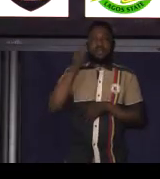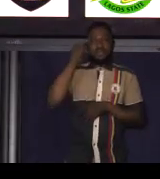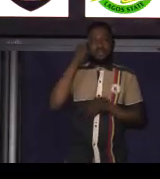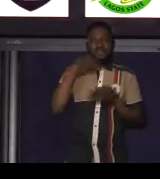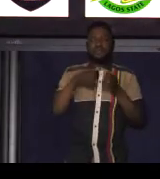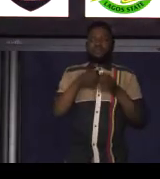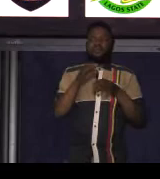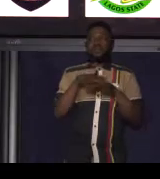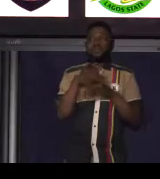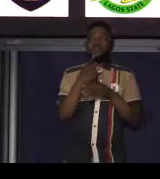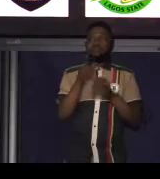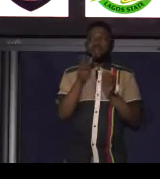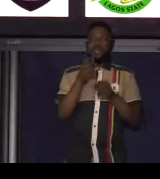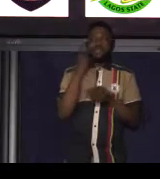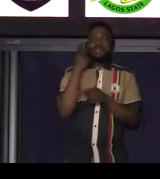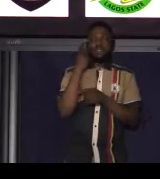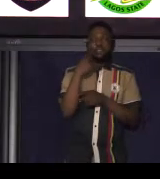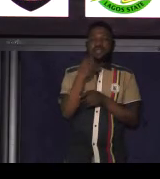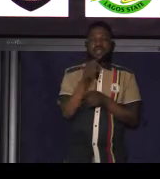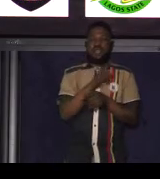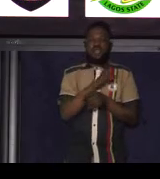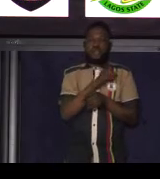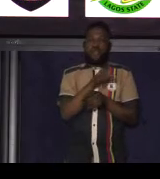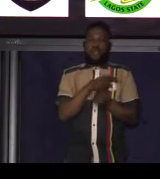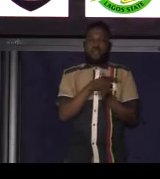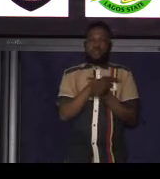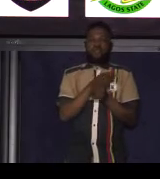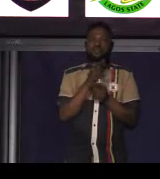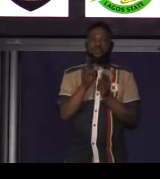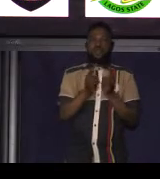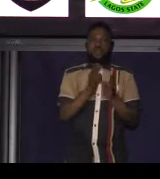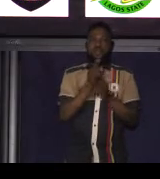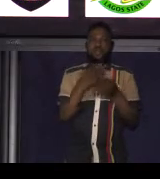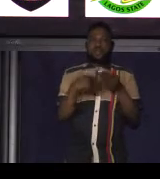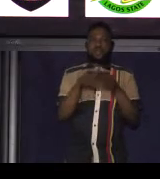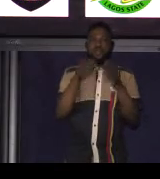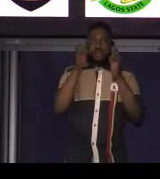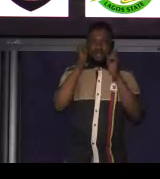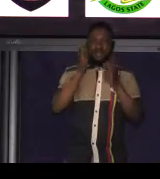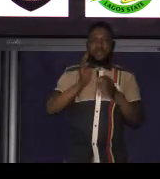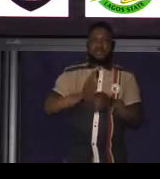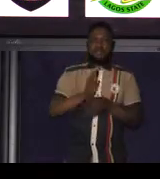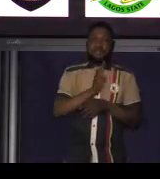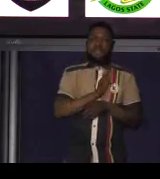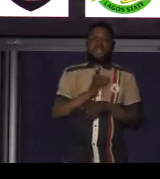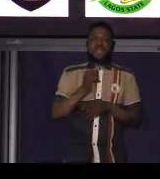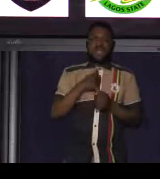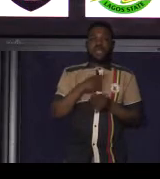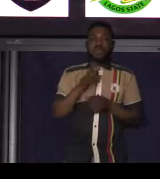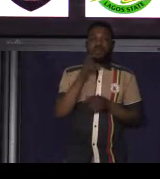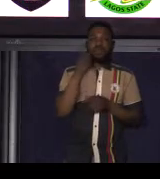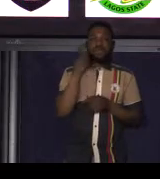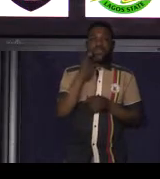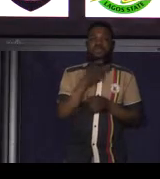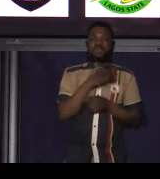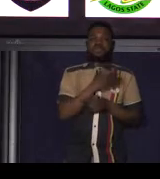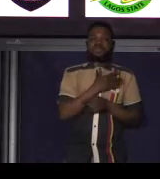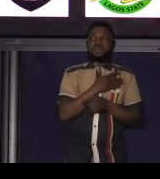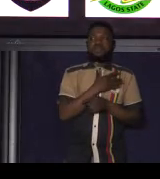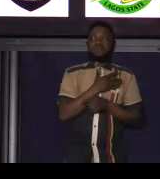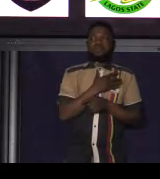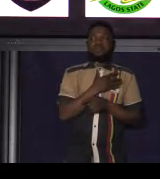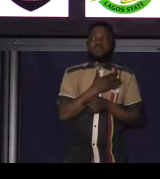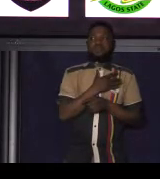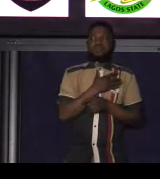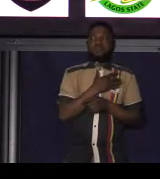think even on the board here, you can see the logo here. This is Universal Basic Education Board. Anywhere you see, you know this belongs